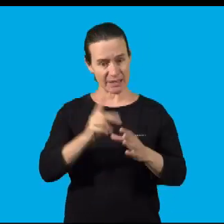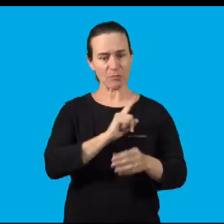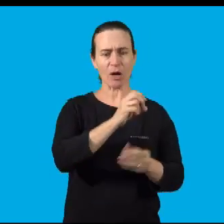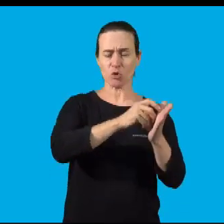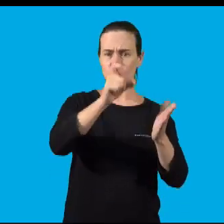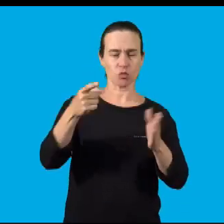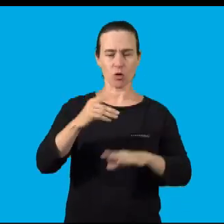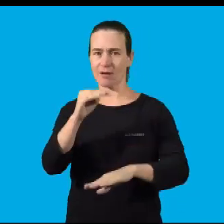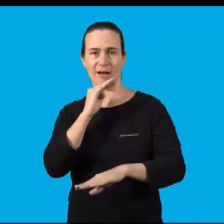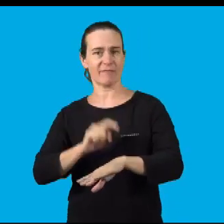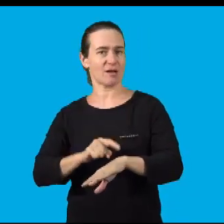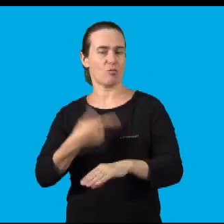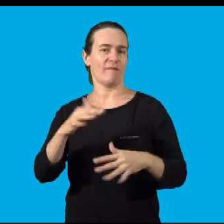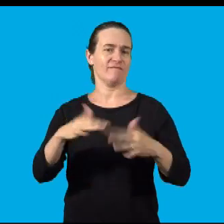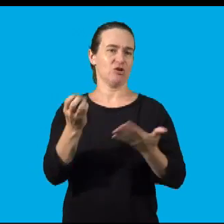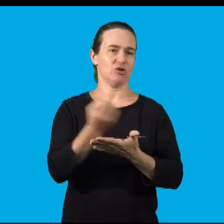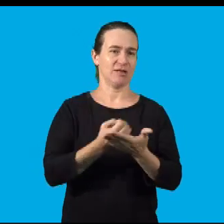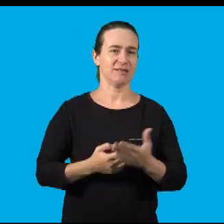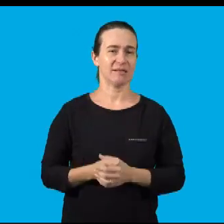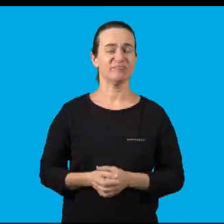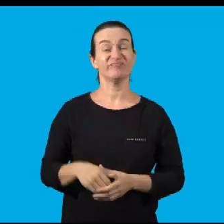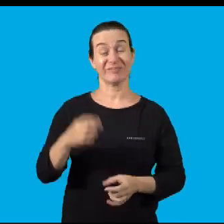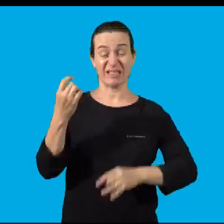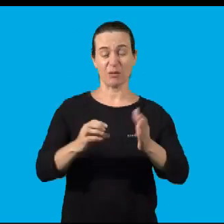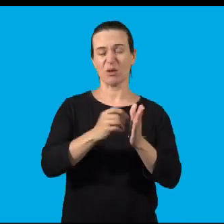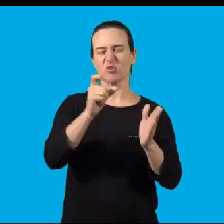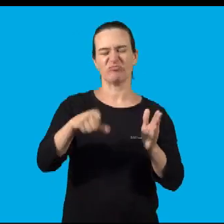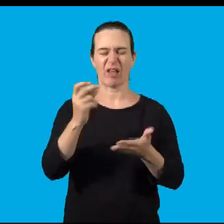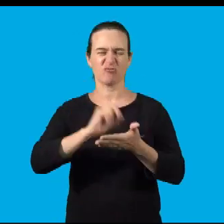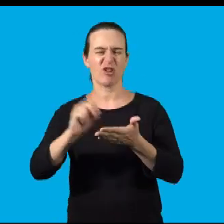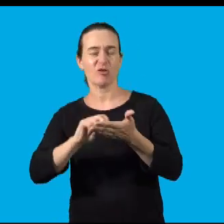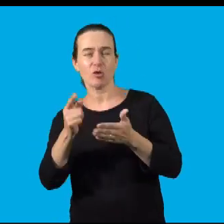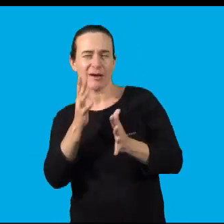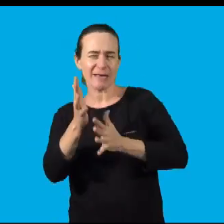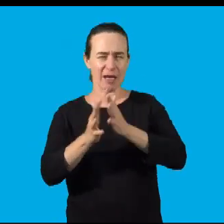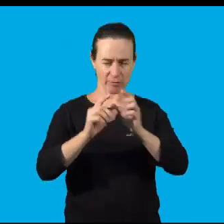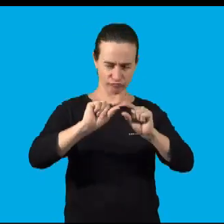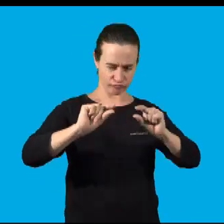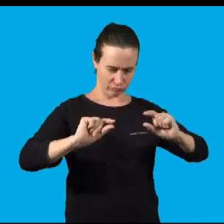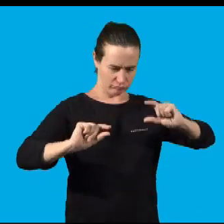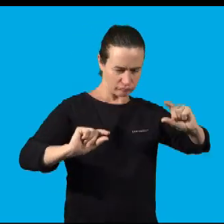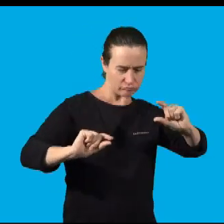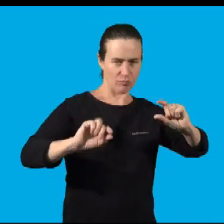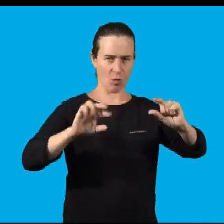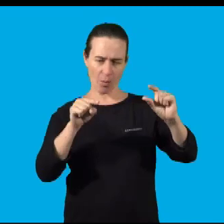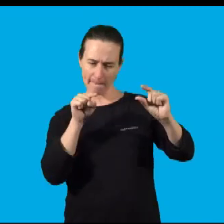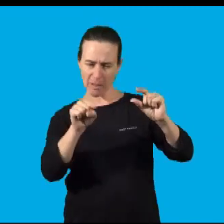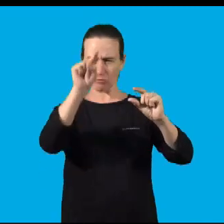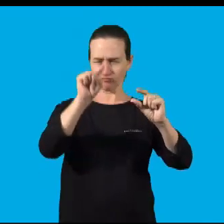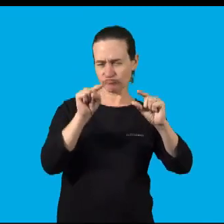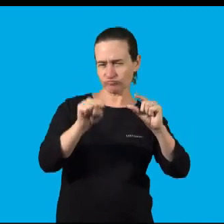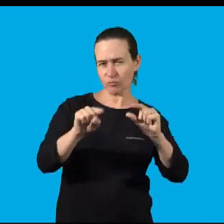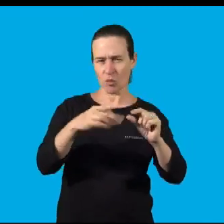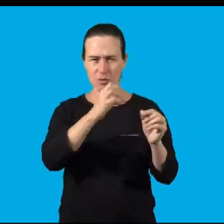completing the paper. Many learners use language very carelessly, making common errors such as not capitalizing words, using